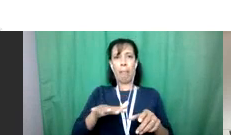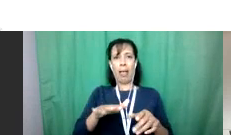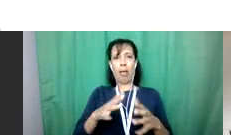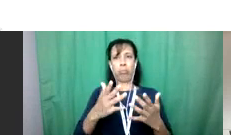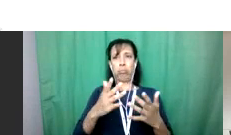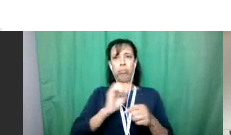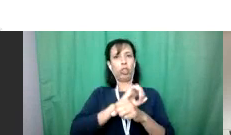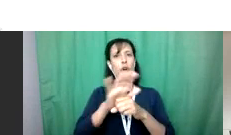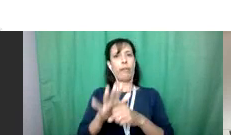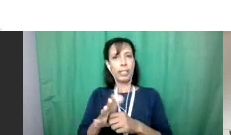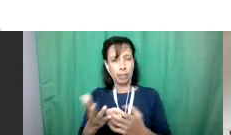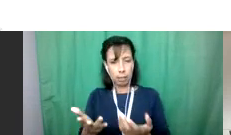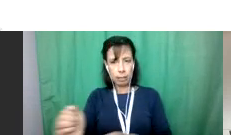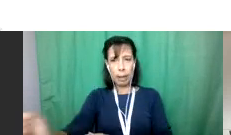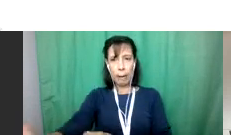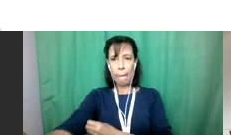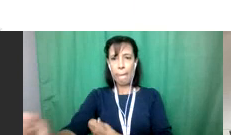research about,